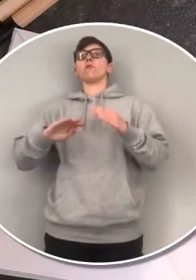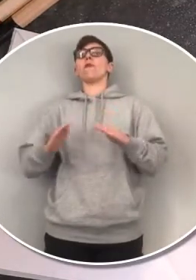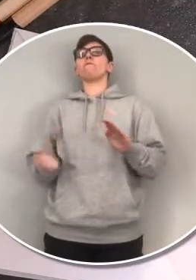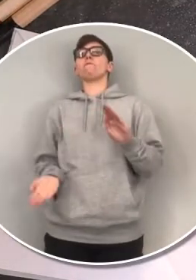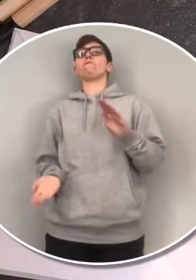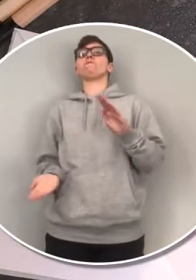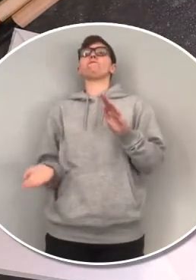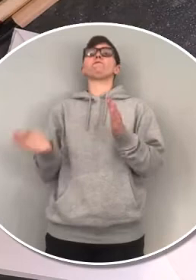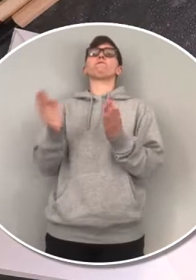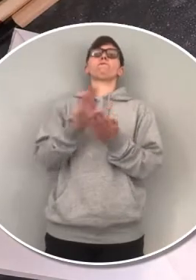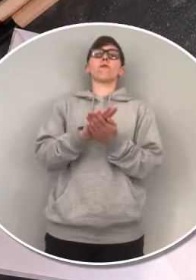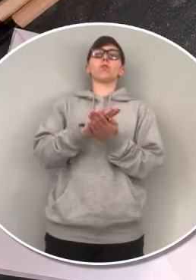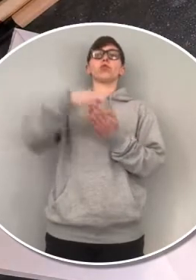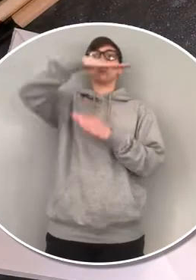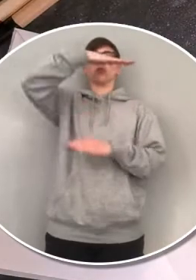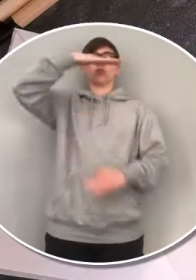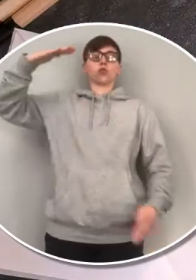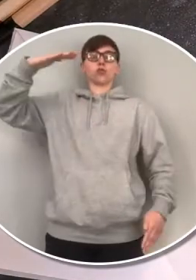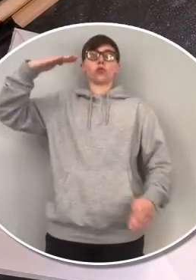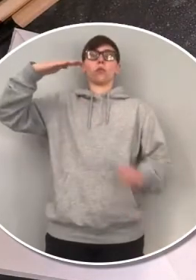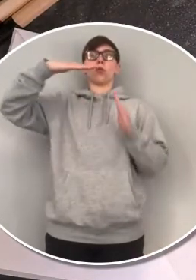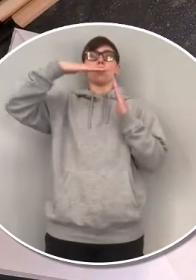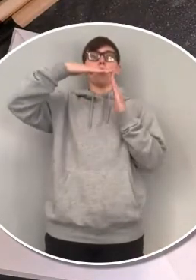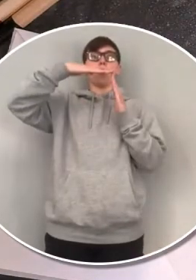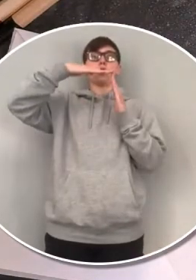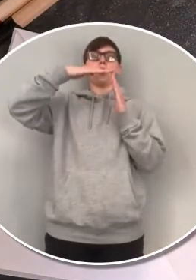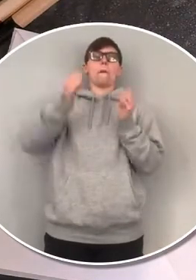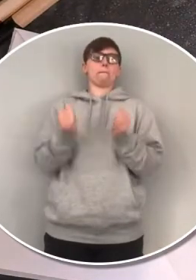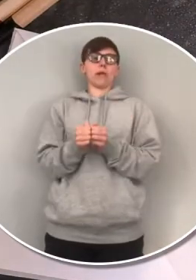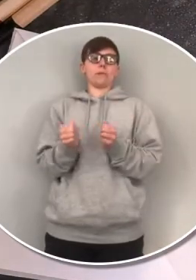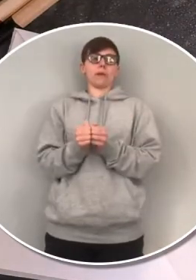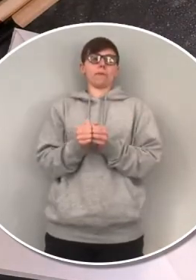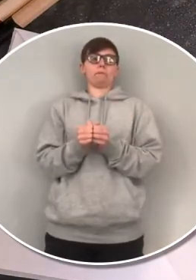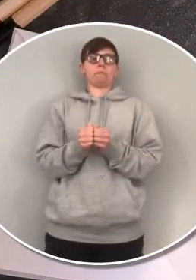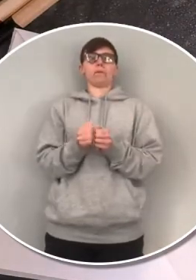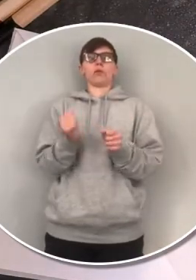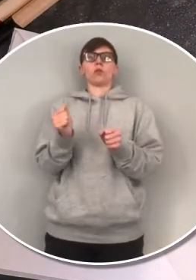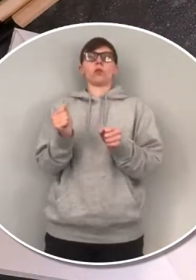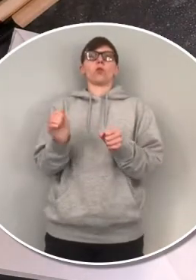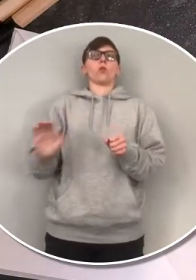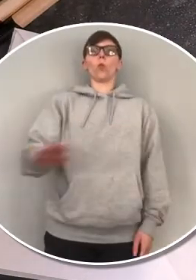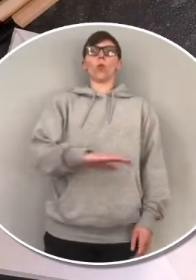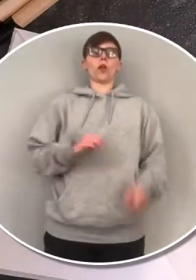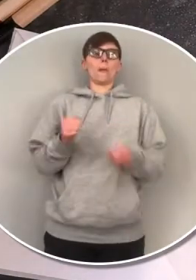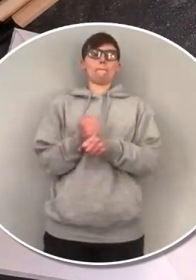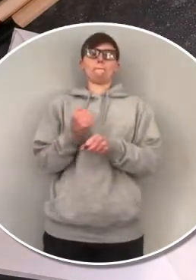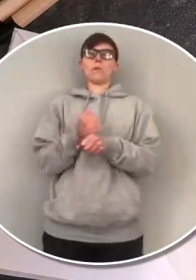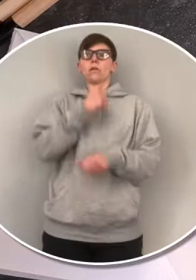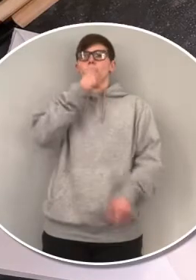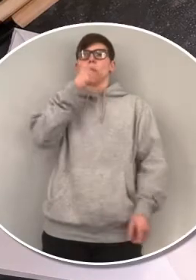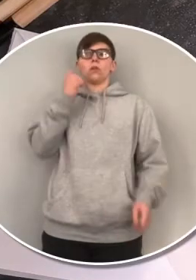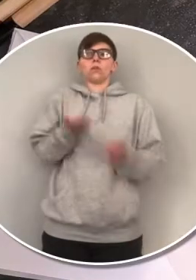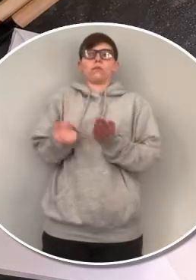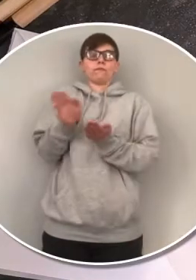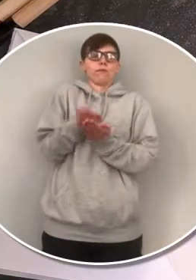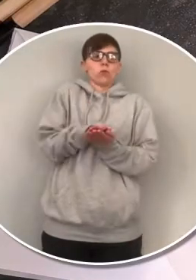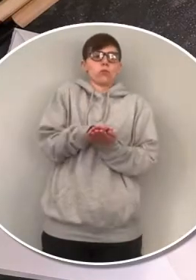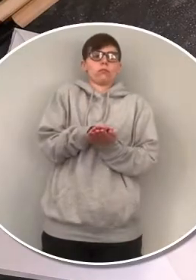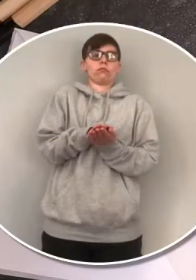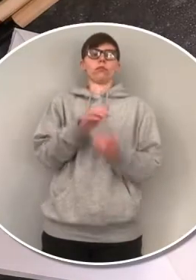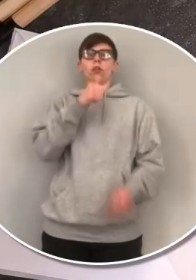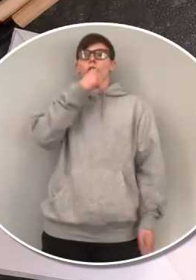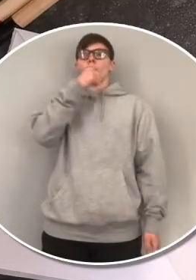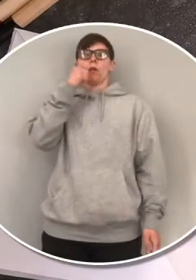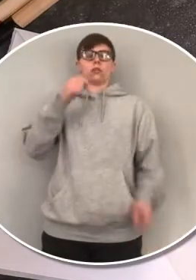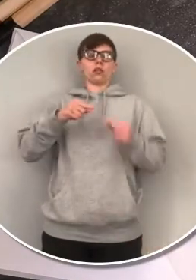the side, nice big point at the top forming a triangle. So take one of the points at the side, and